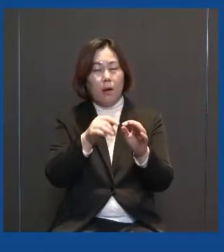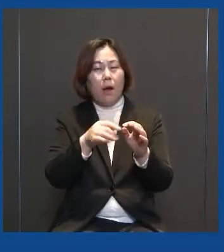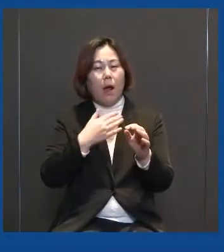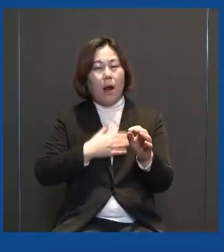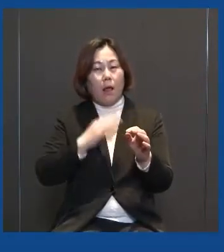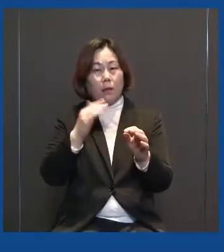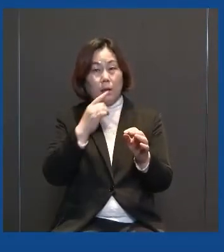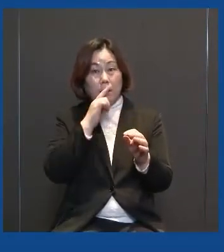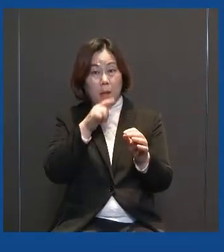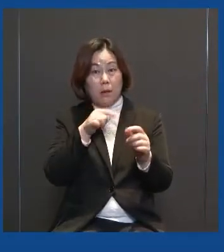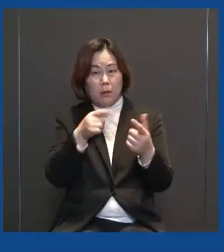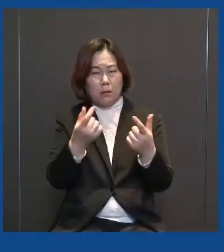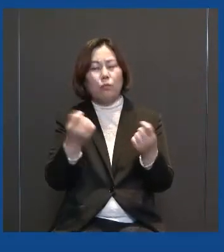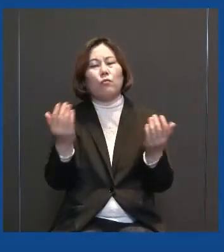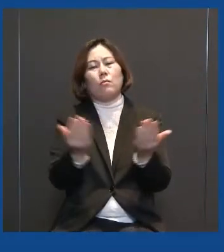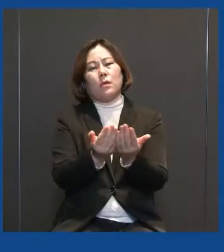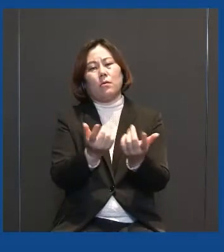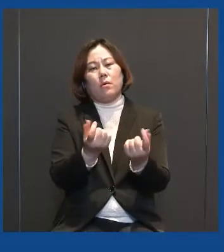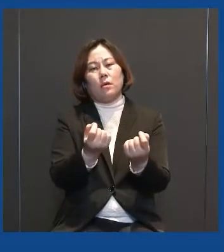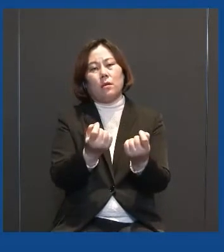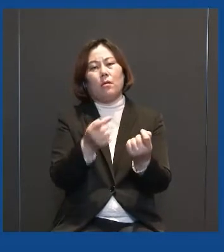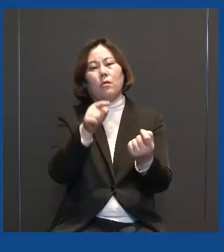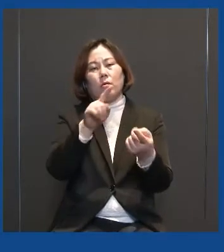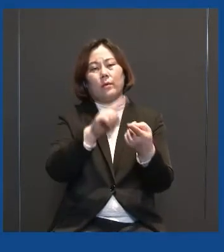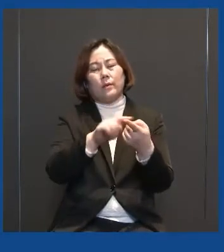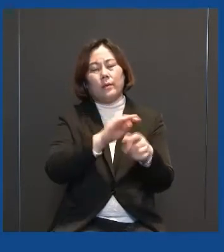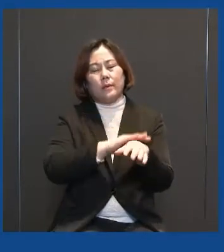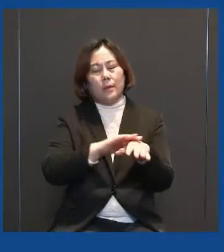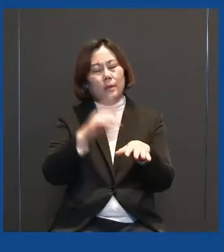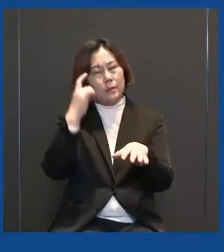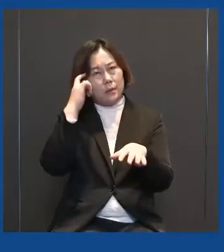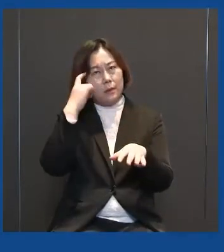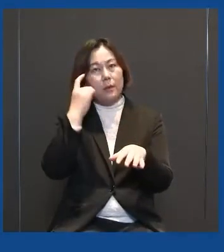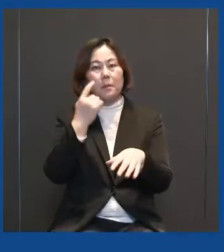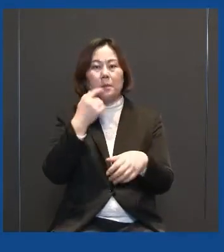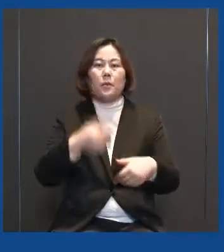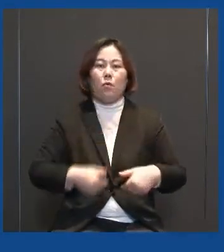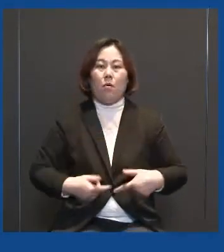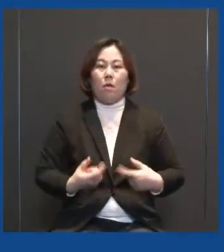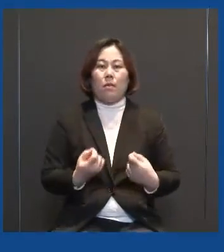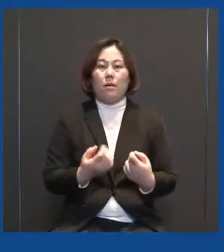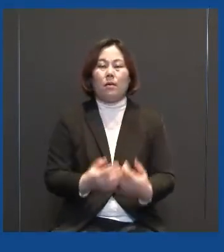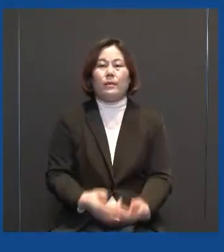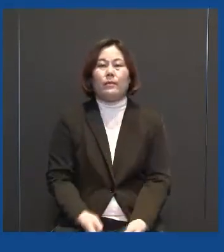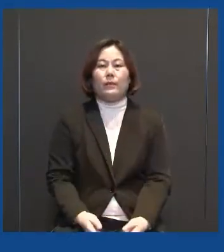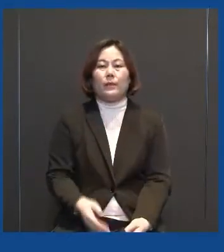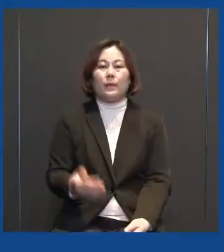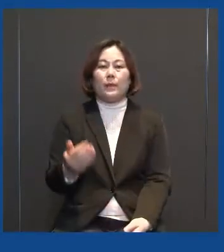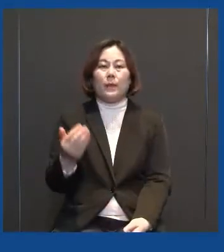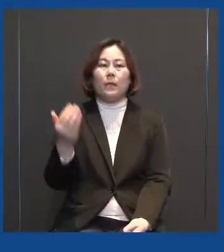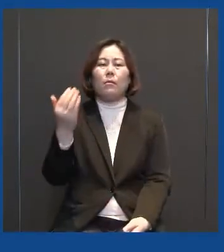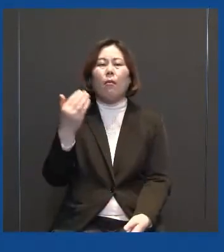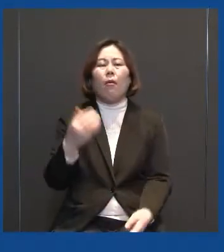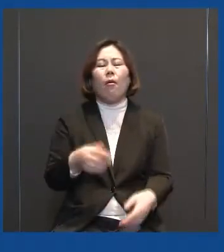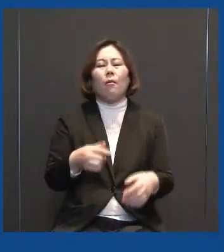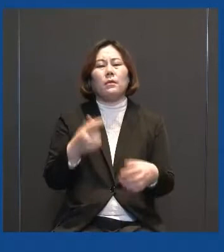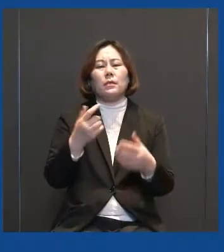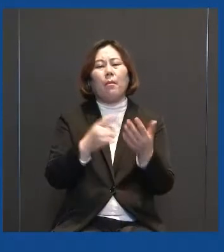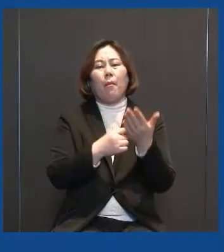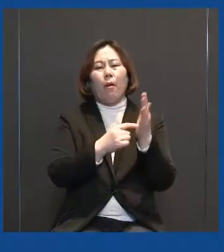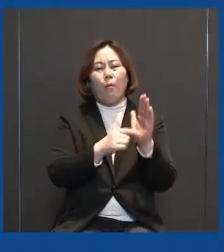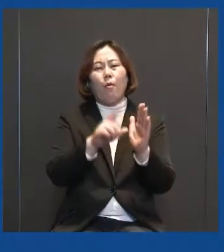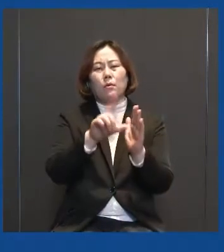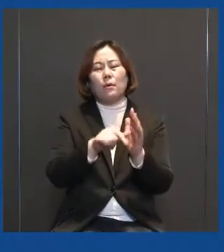aspect was also very important. So I believe that that is also a very important point. So that is one thing that we also have to think very deeply about. And I